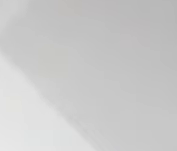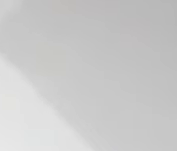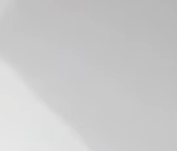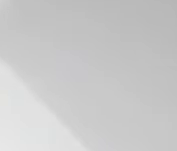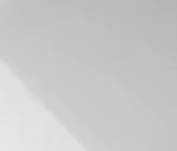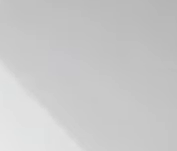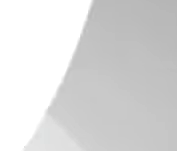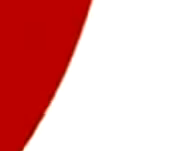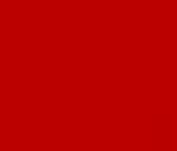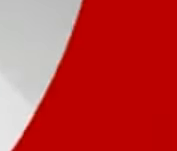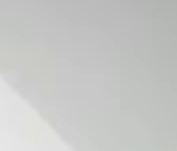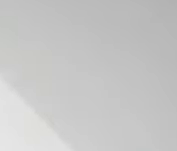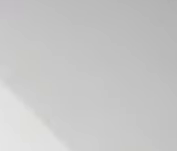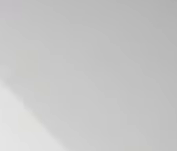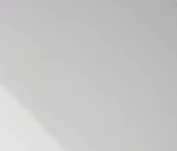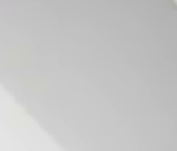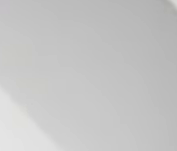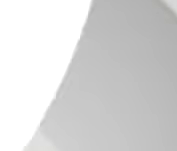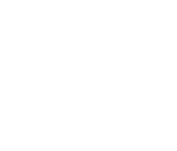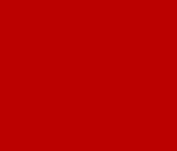0723-892-654 or